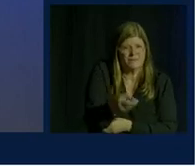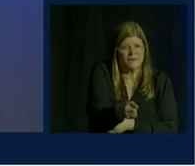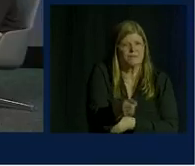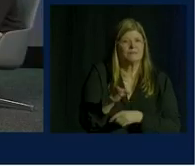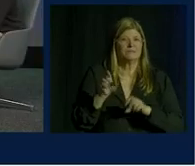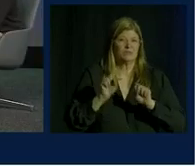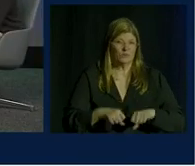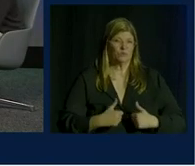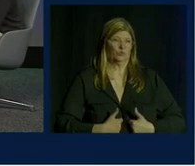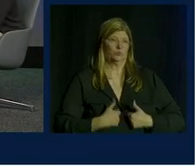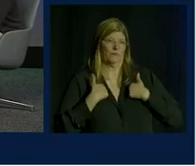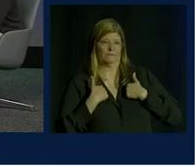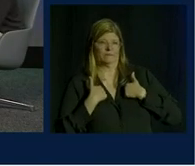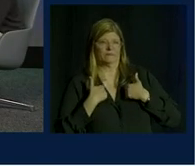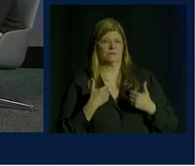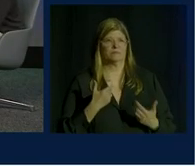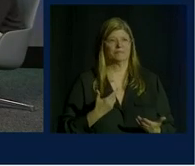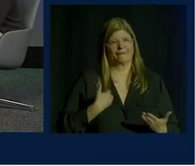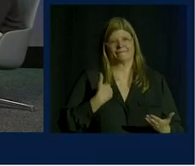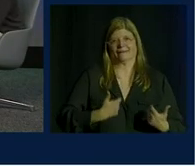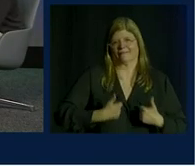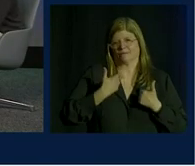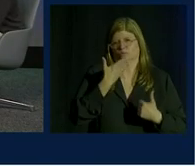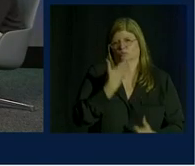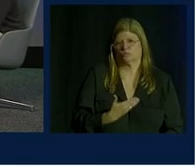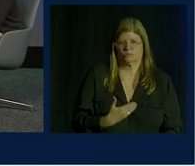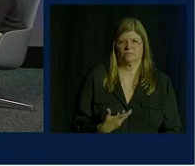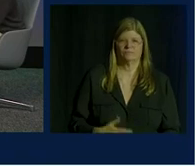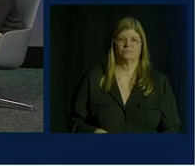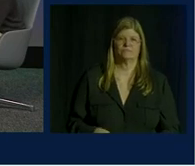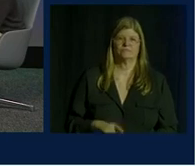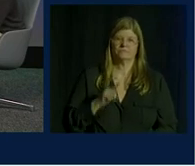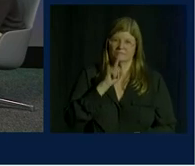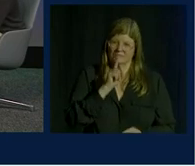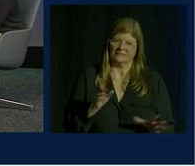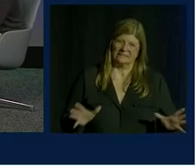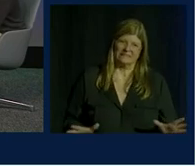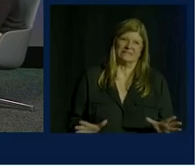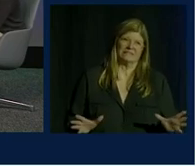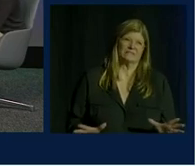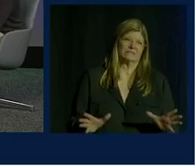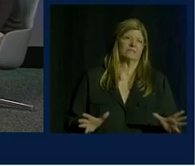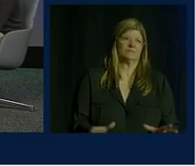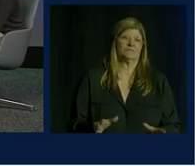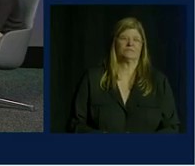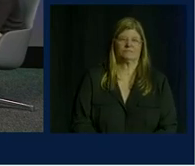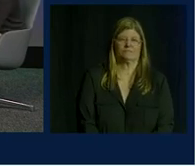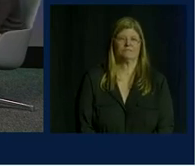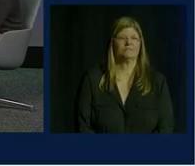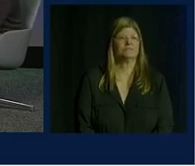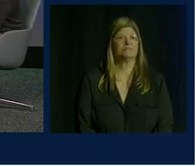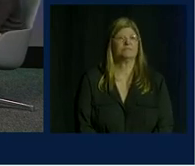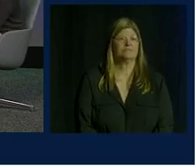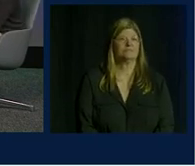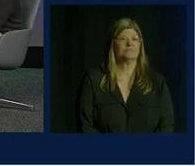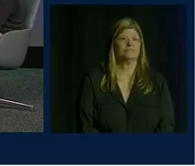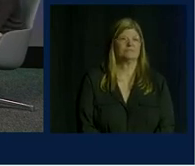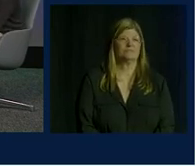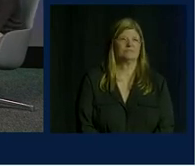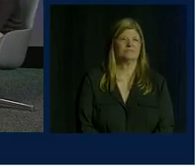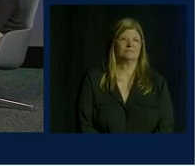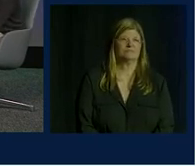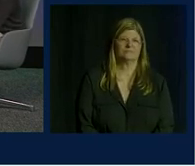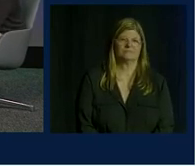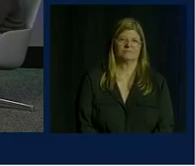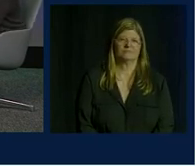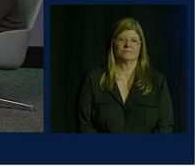prosper. And that was one of the big pushes that we've been working on and trying to make with DC.gov. Absolutely. I think something else that's